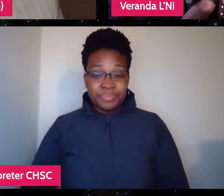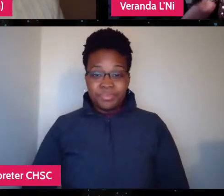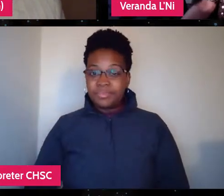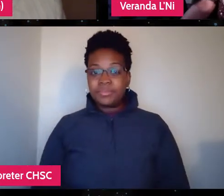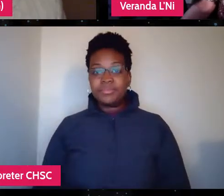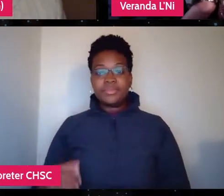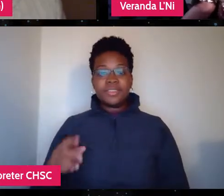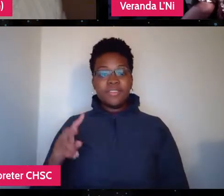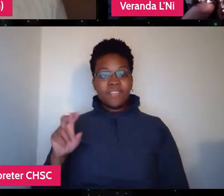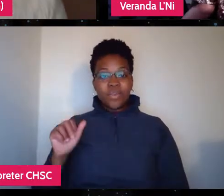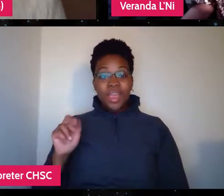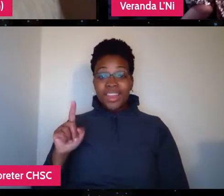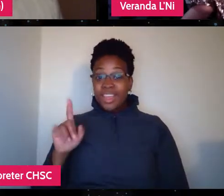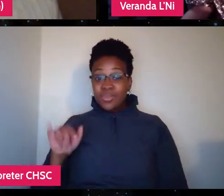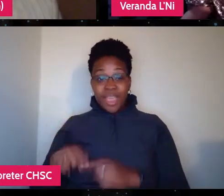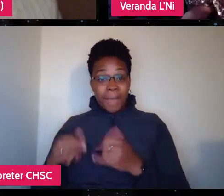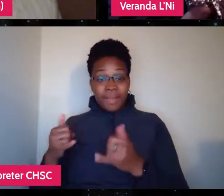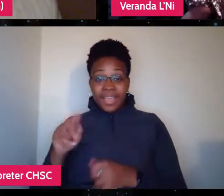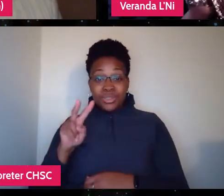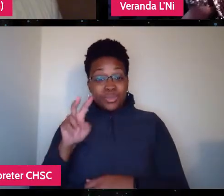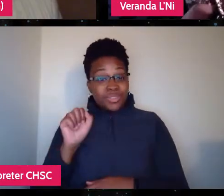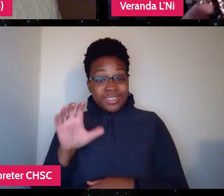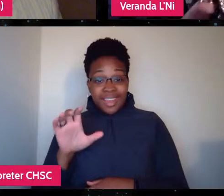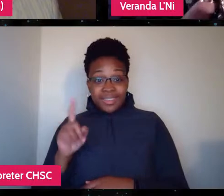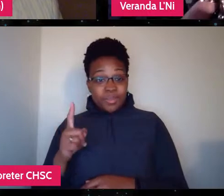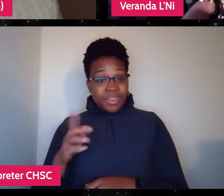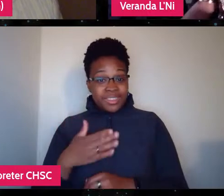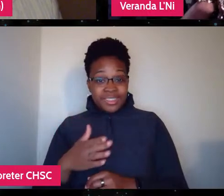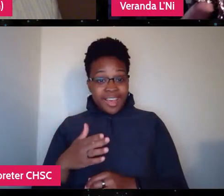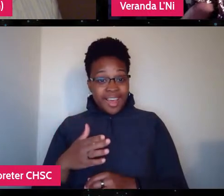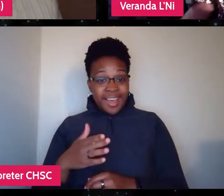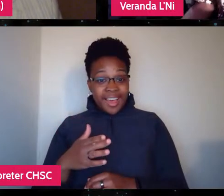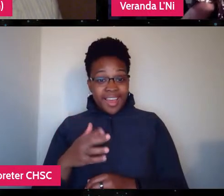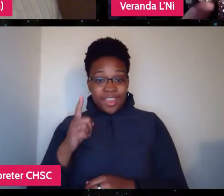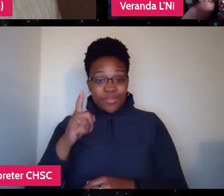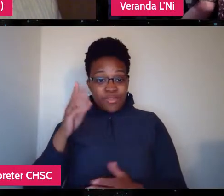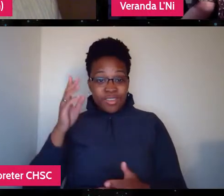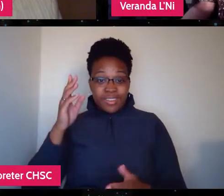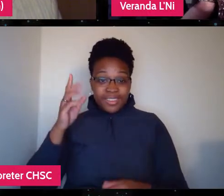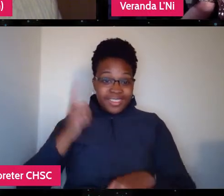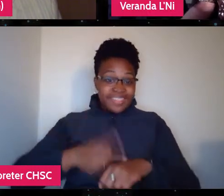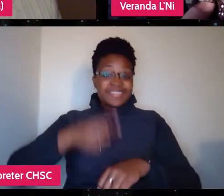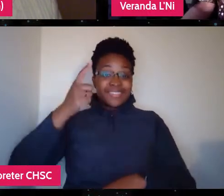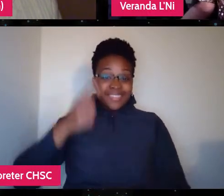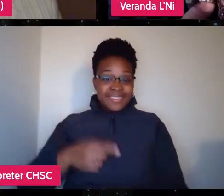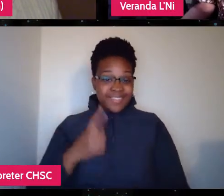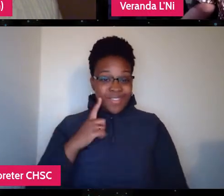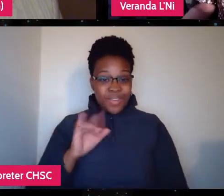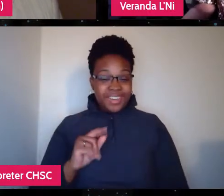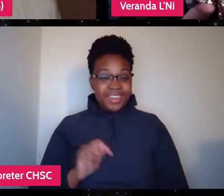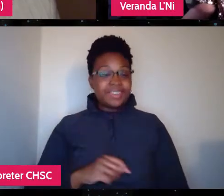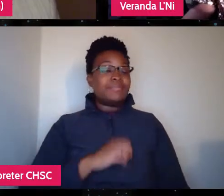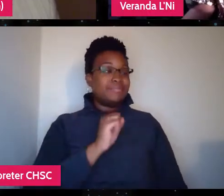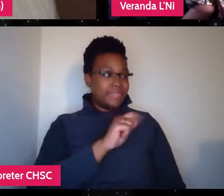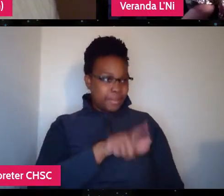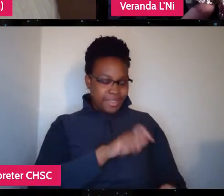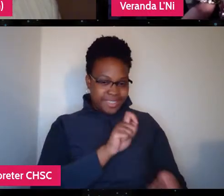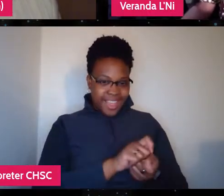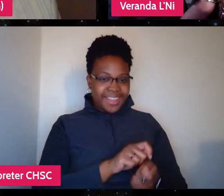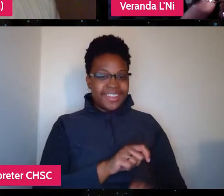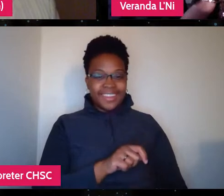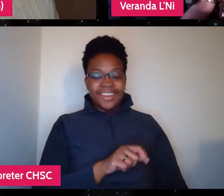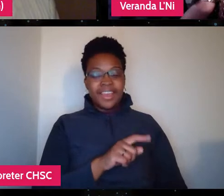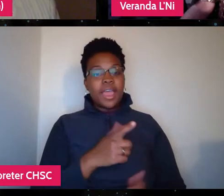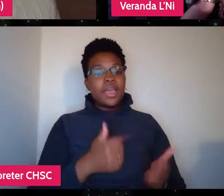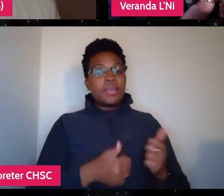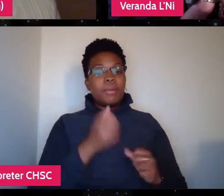play 2 seconds of a song without getting clocked for it. Exactly. Yeah. But the most amazing